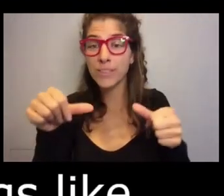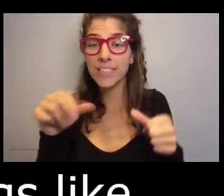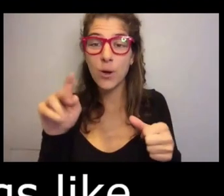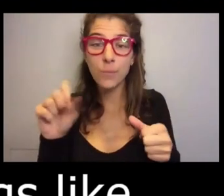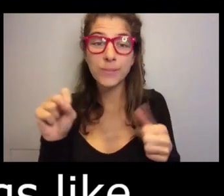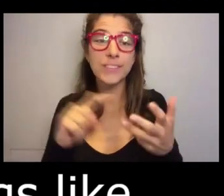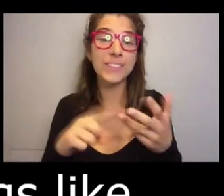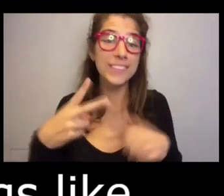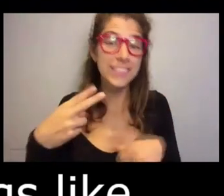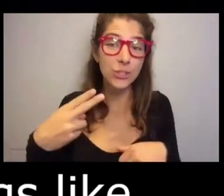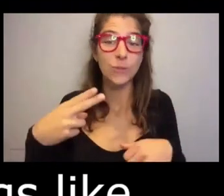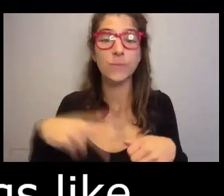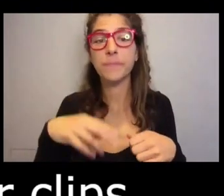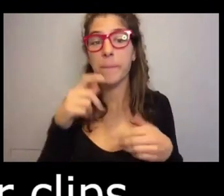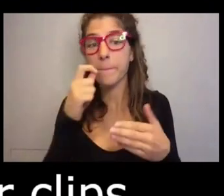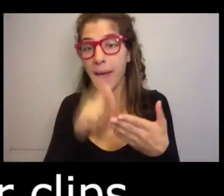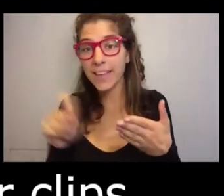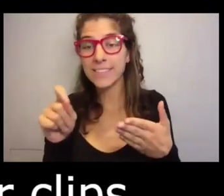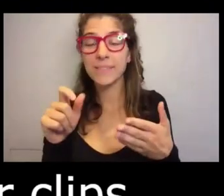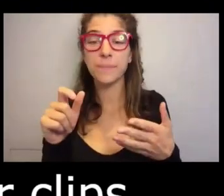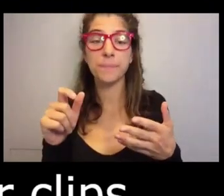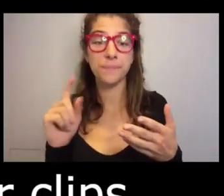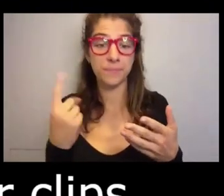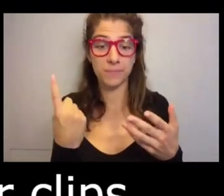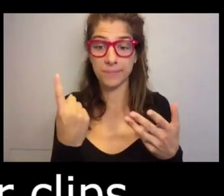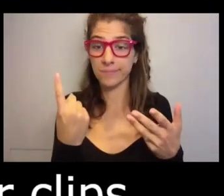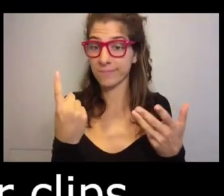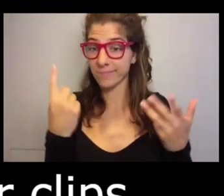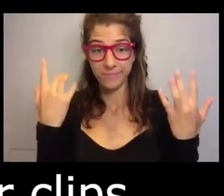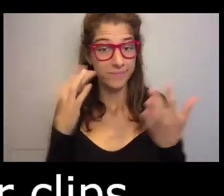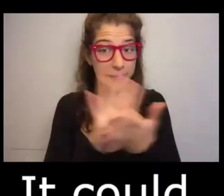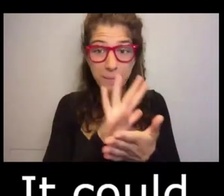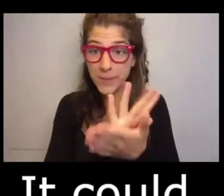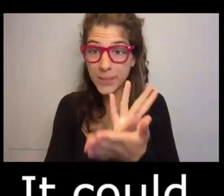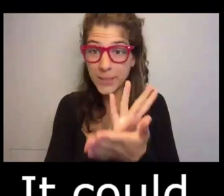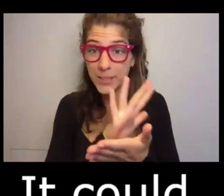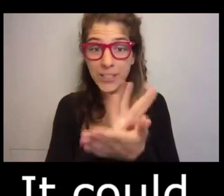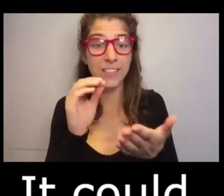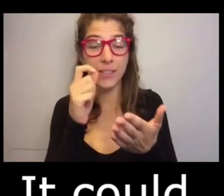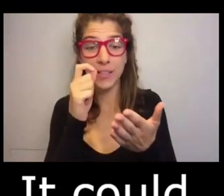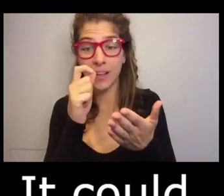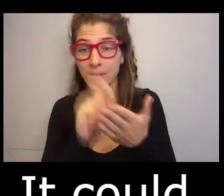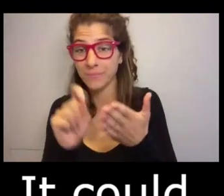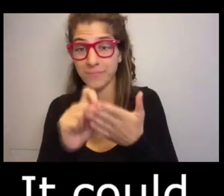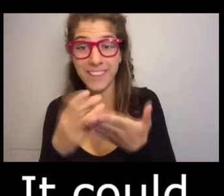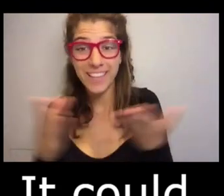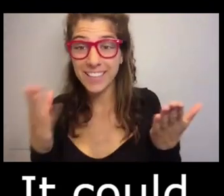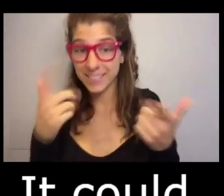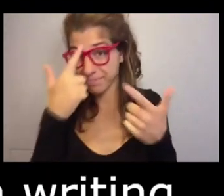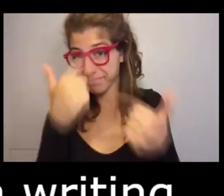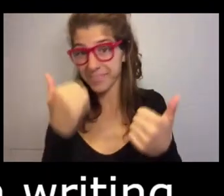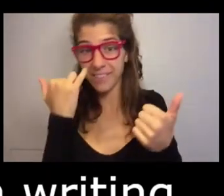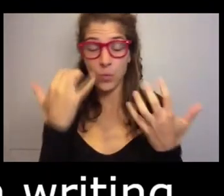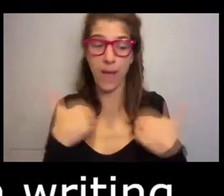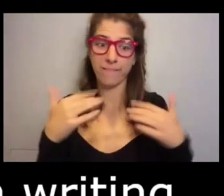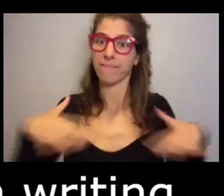scissors, a pen. It could even just be a paper and a writing implement if that's what you have